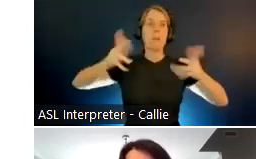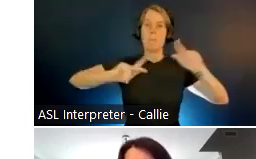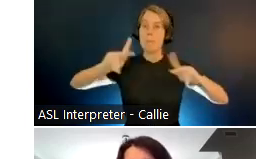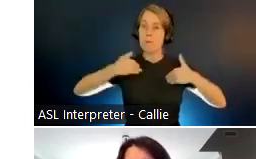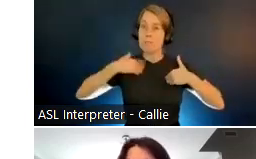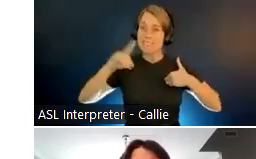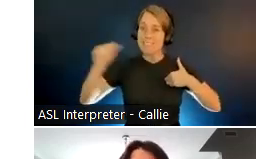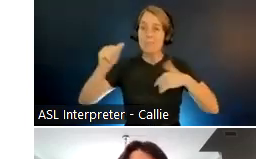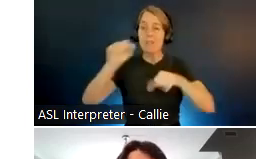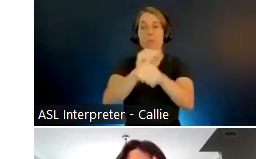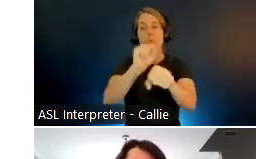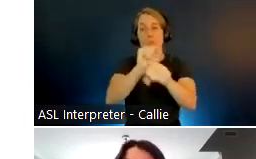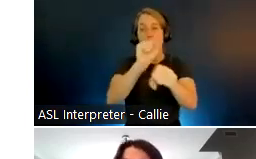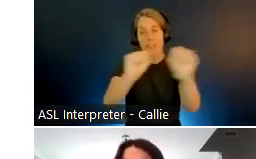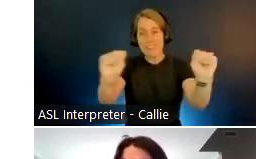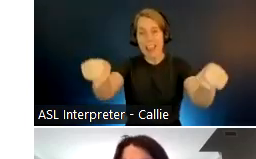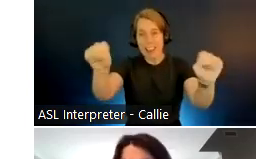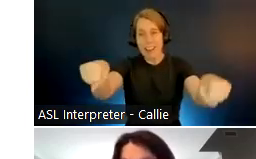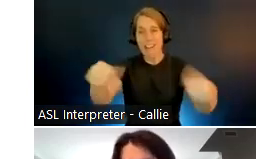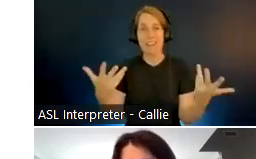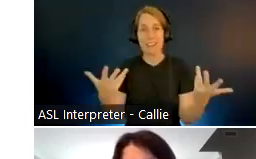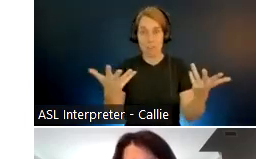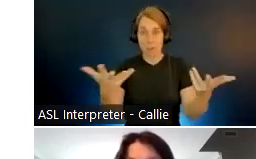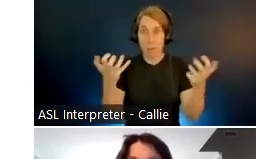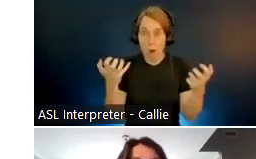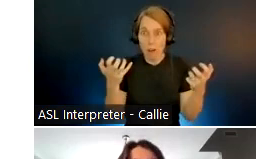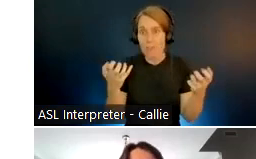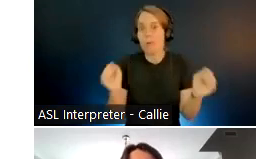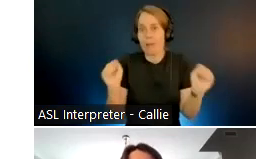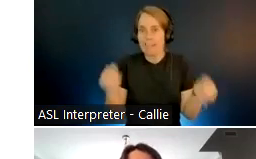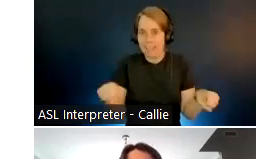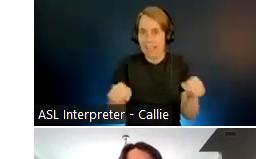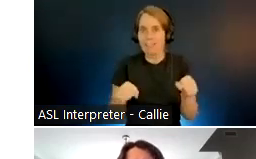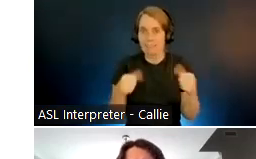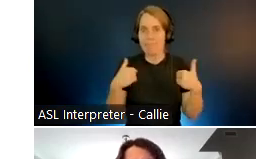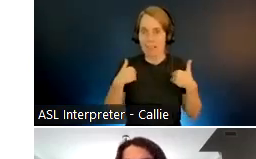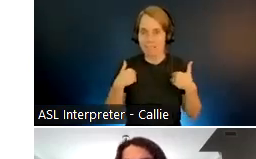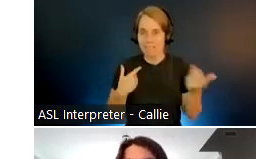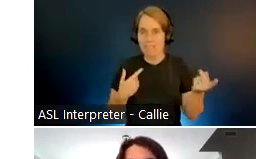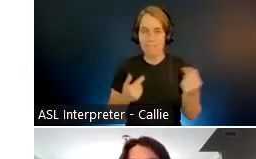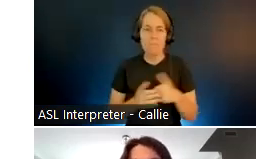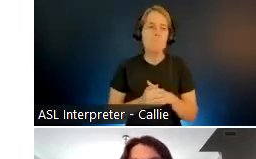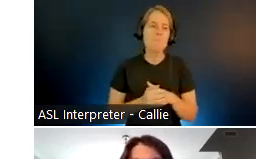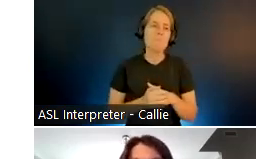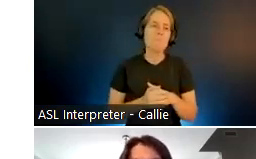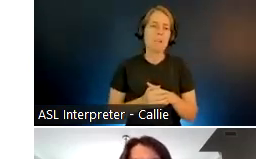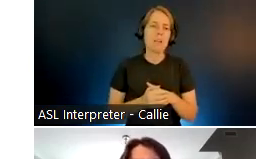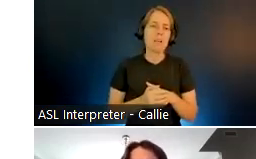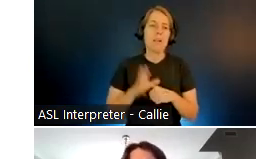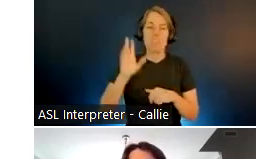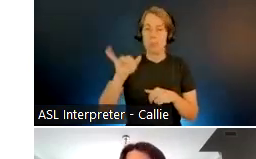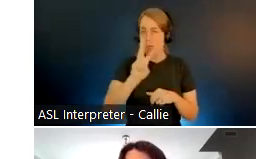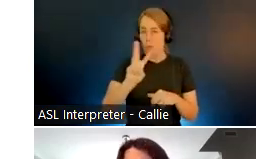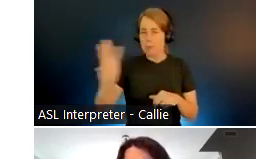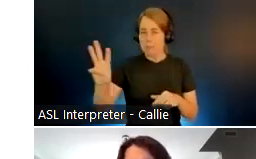with disabilities can work and want to work. So on our Hire Me SC website, we've got some resources